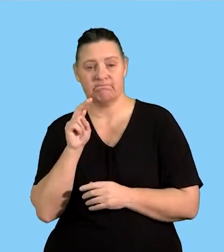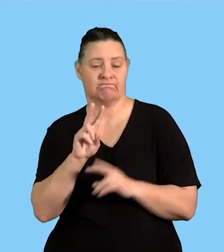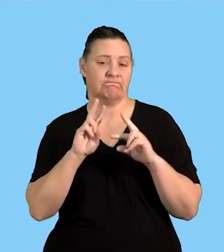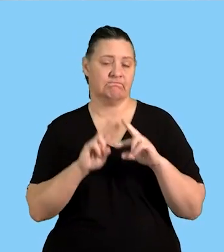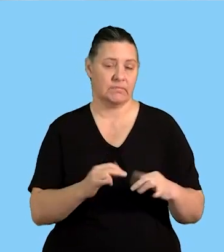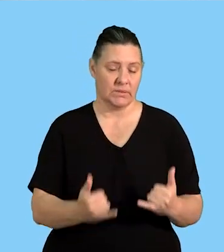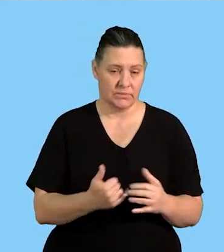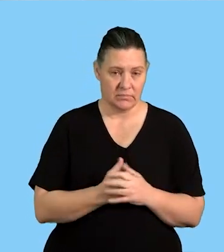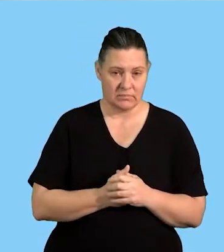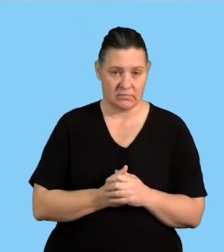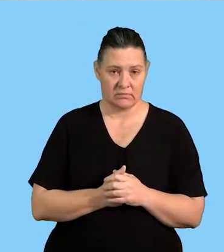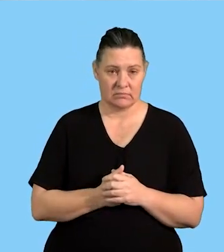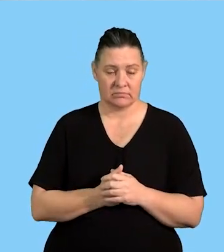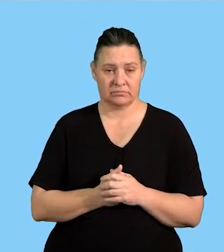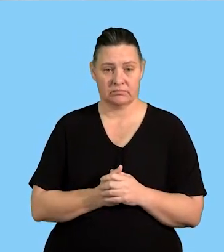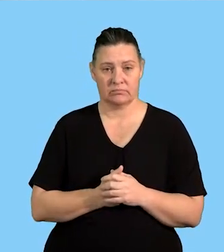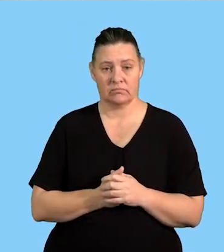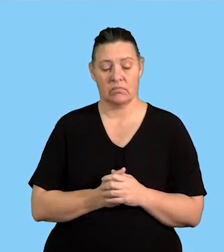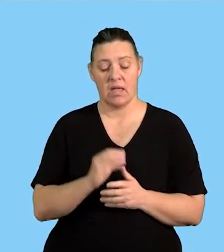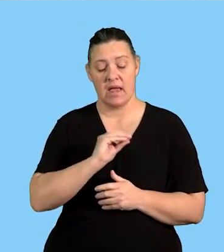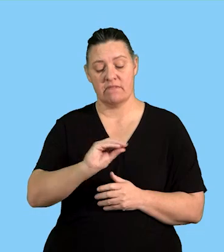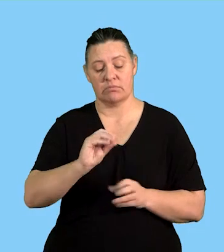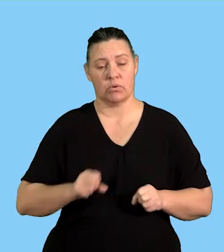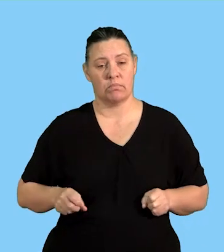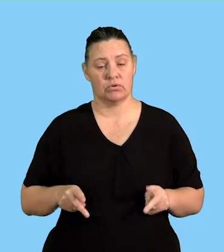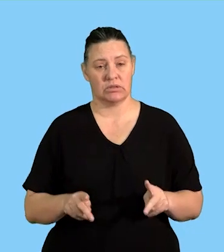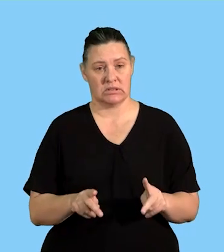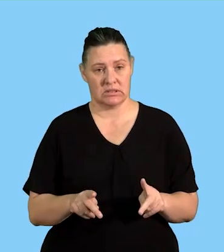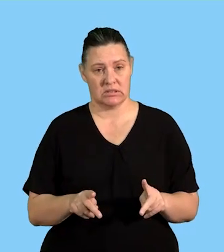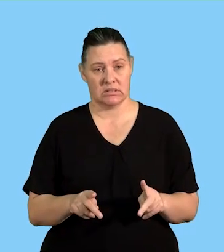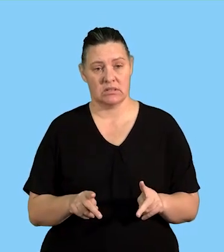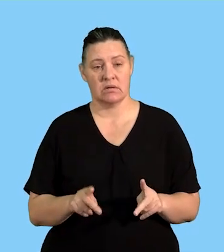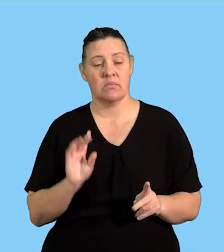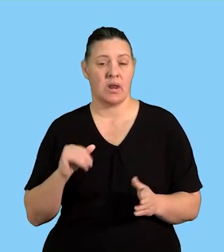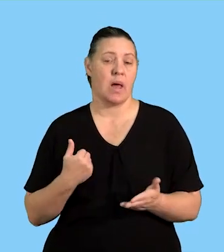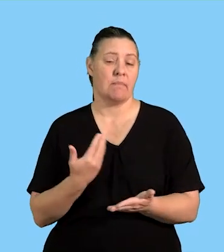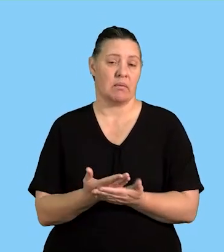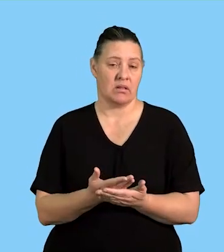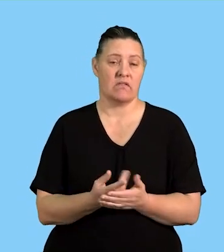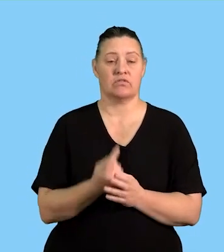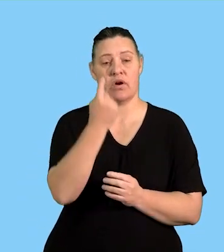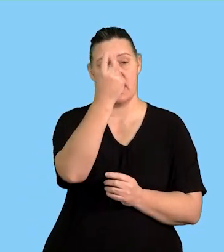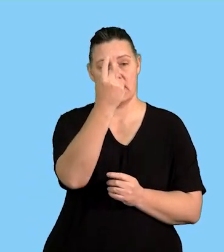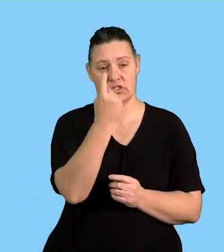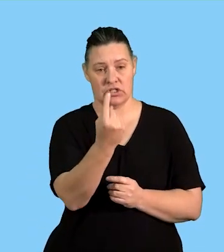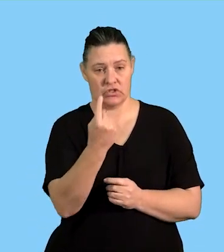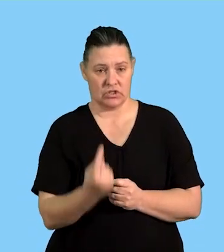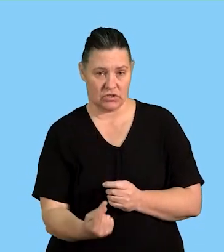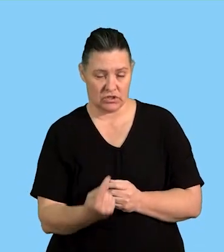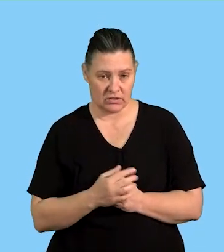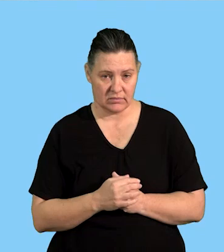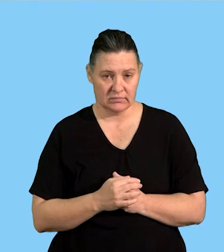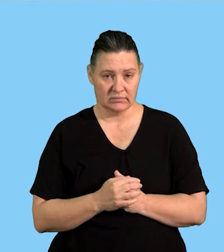looking into now. The investment opportunity that is applicable to each